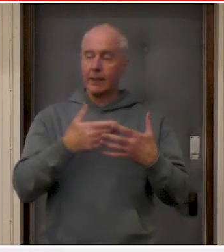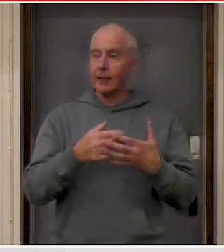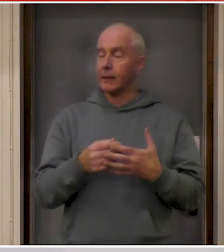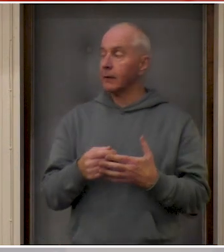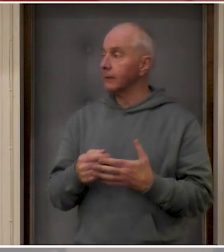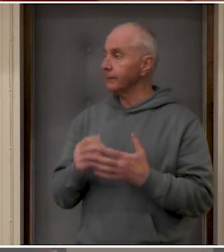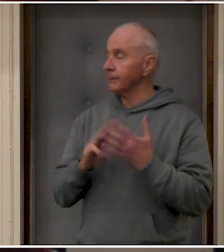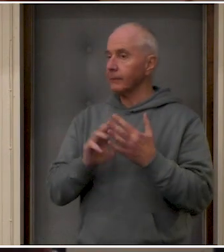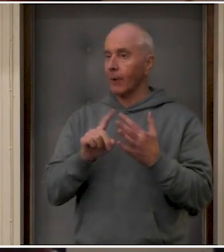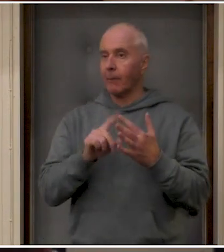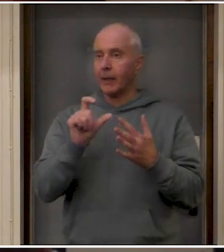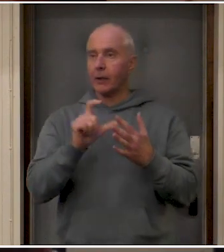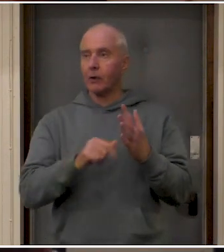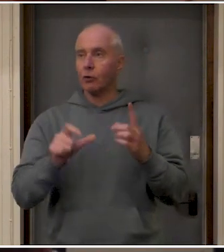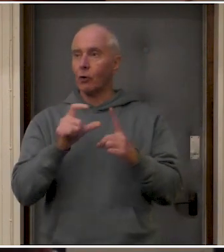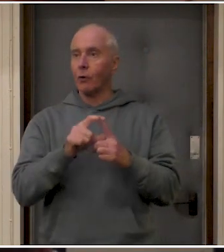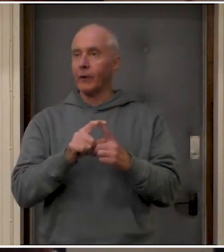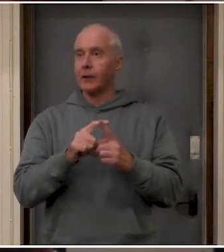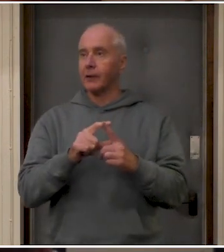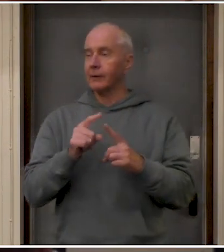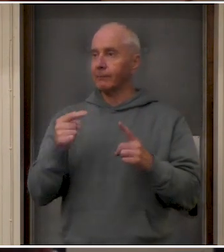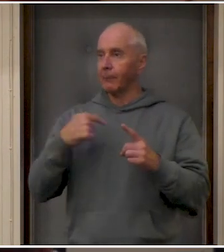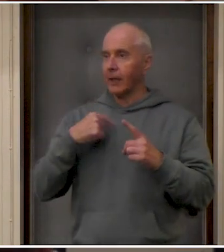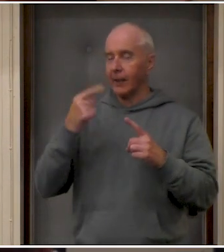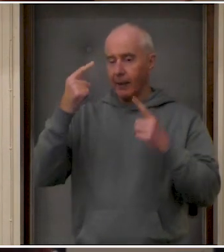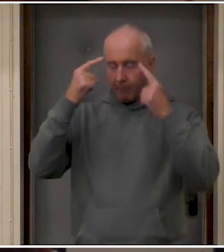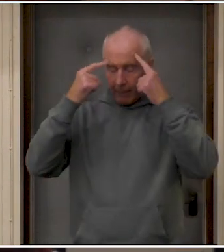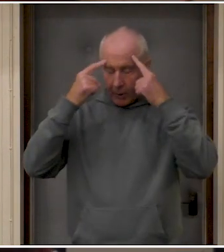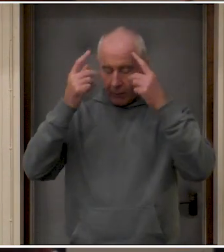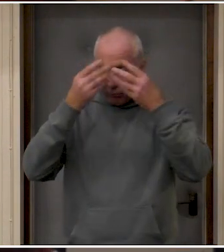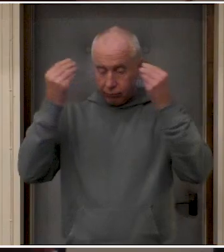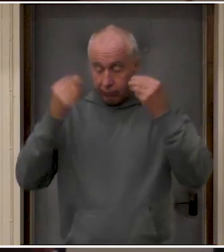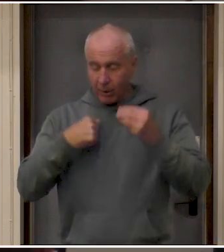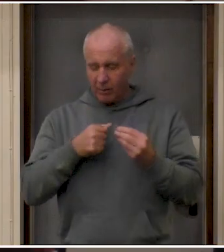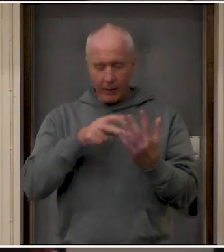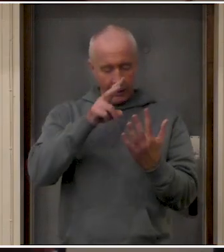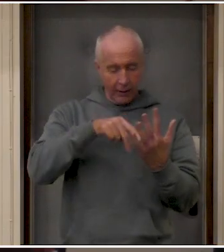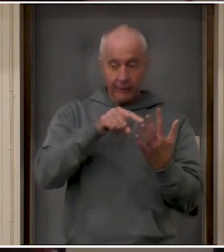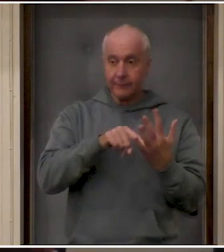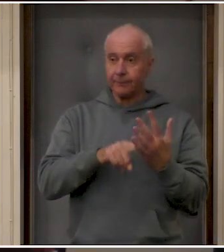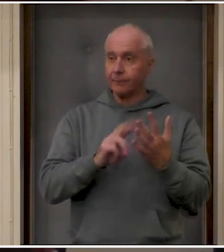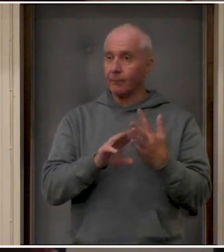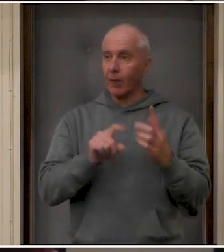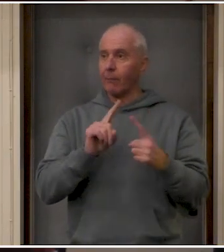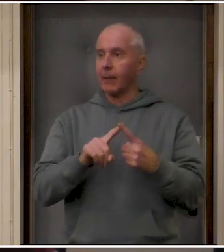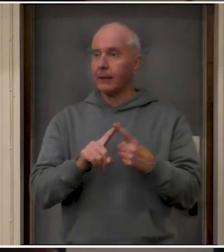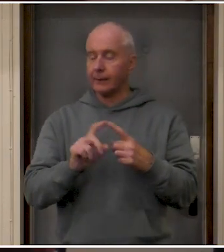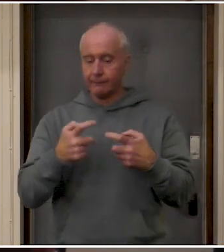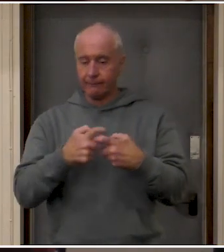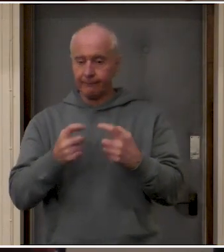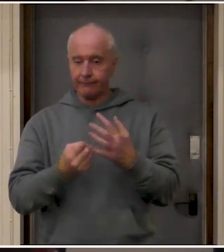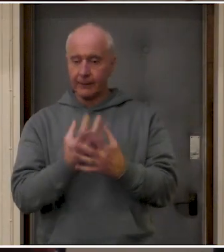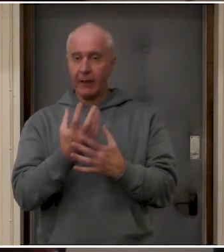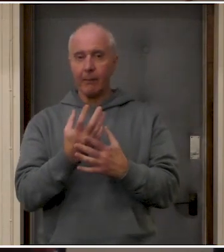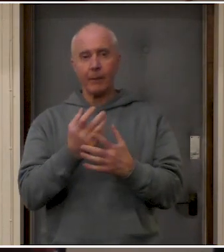is Mike Crawford, and apologies if anybody knows me, I've got a memory like a sieve, so I will read it from this. Mike is the Strategy and Business Development Manager